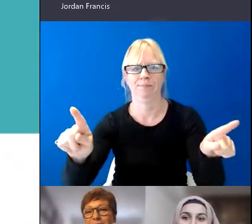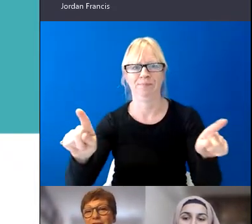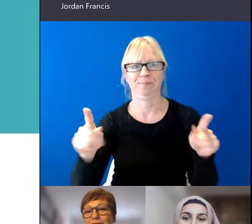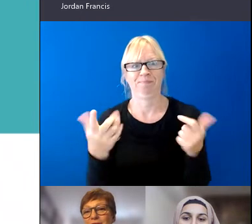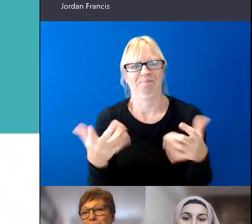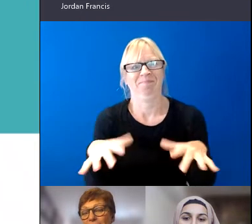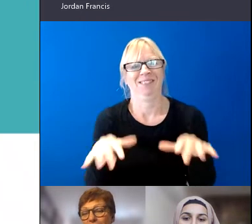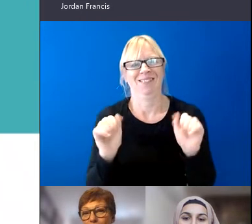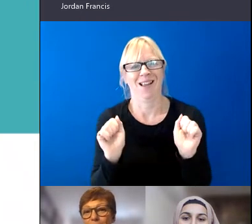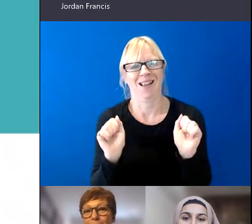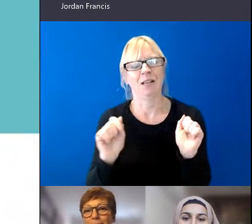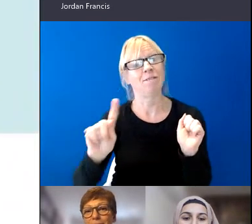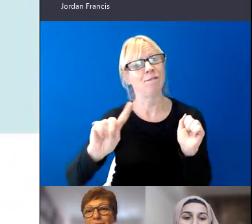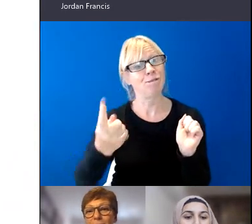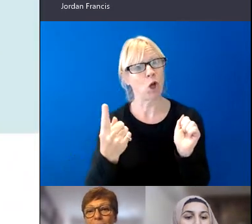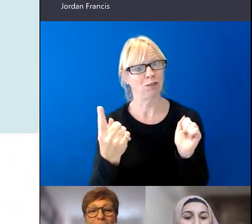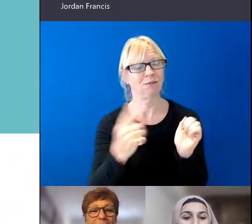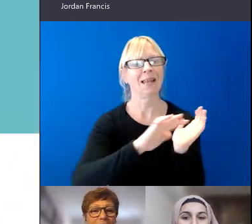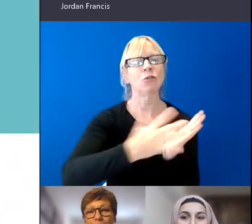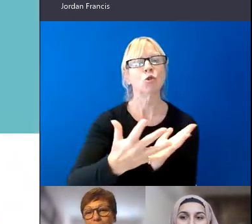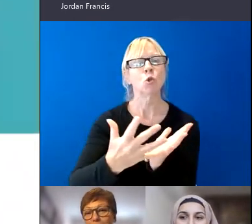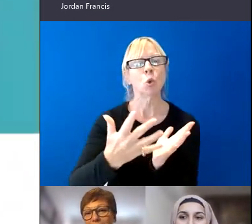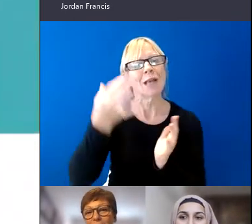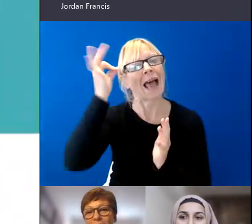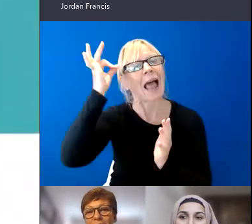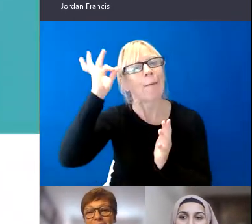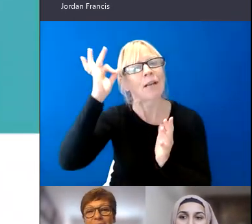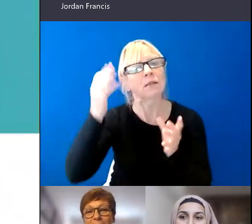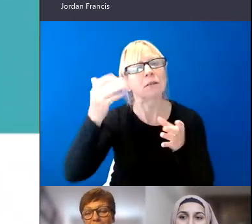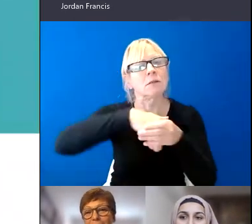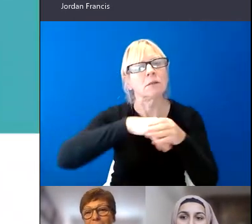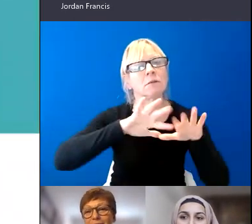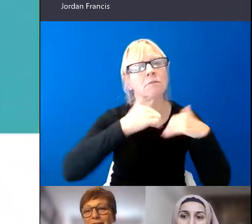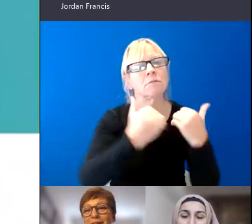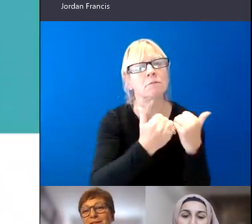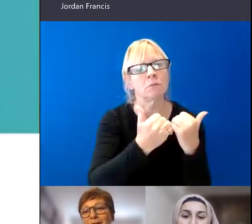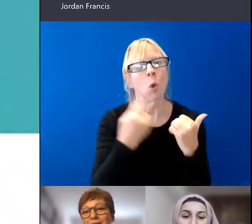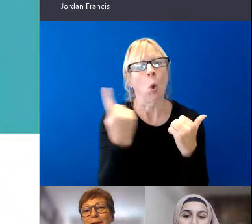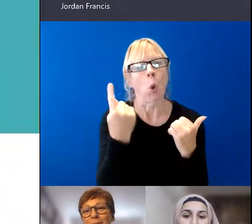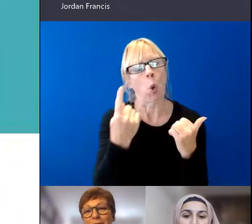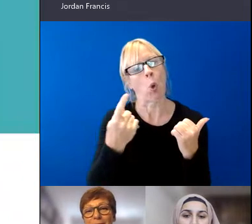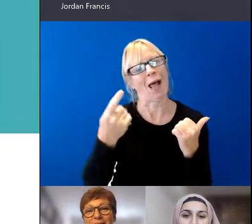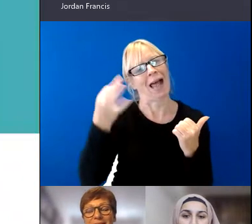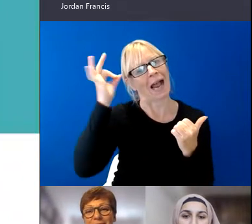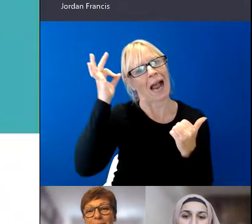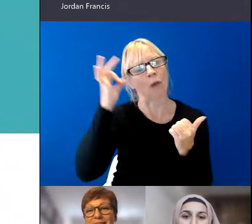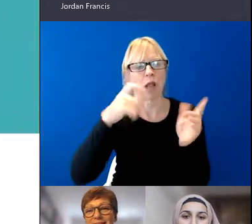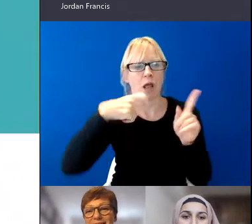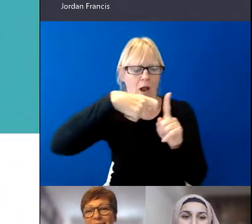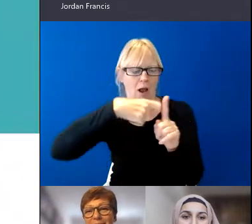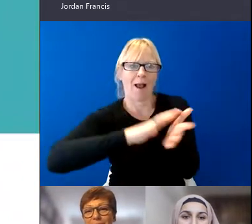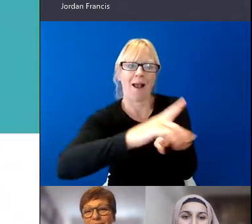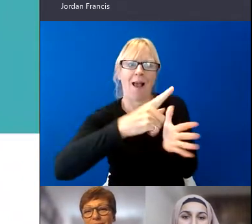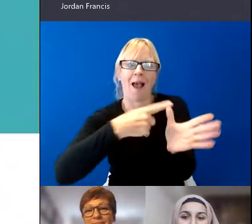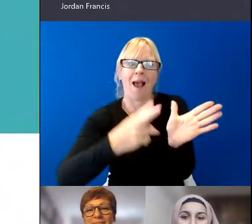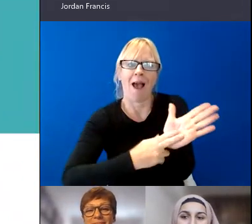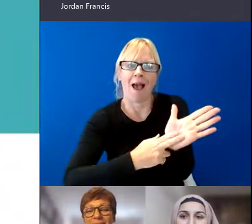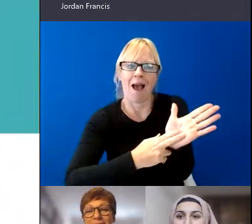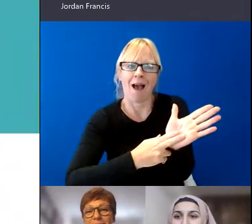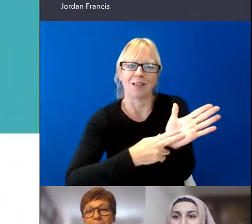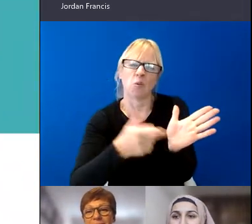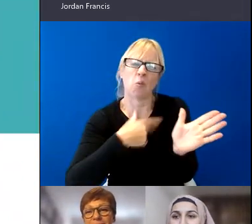first thing I'm going to do is introduce our Cabinet Member for Public Health, Councillor Mariam Khan, who's going to welcome everybody to the meeting